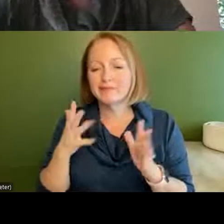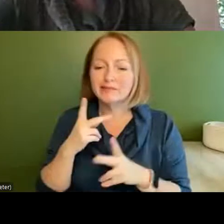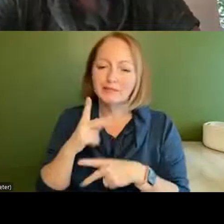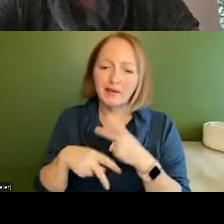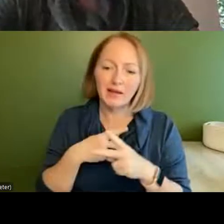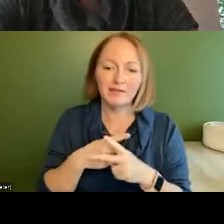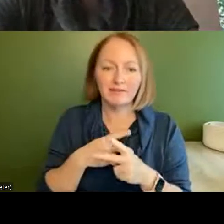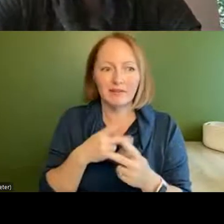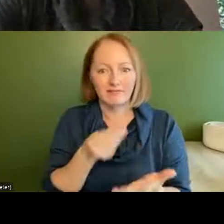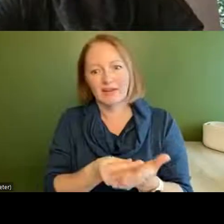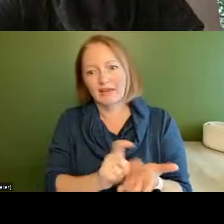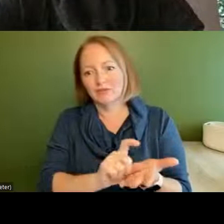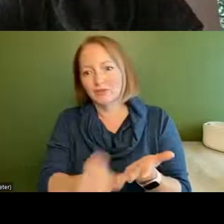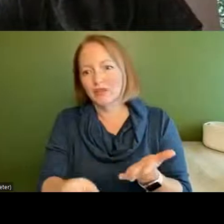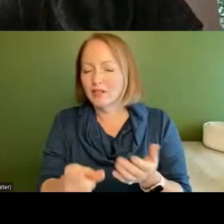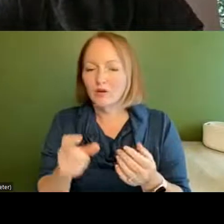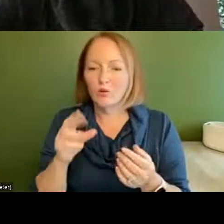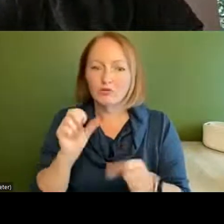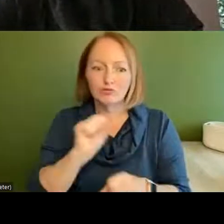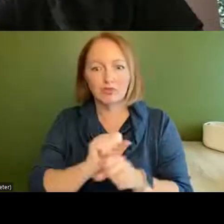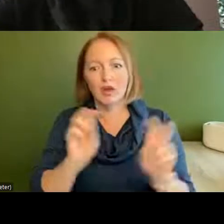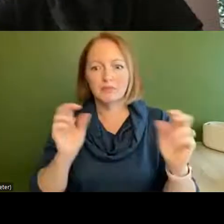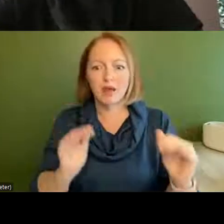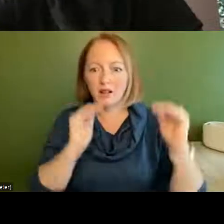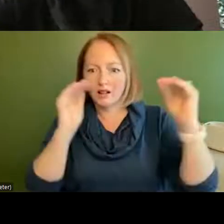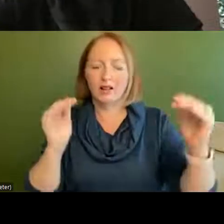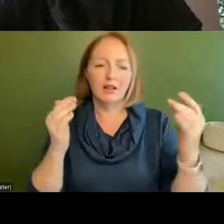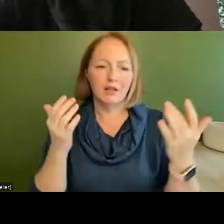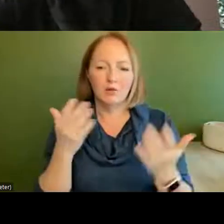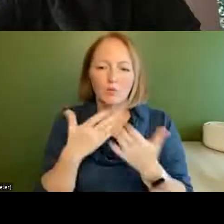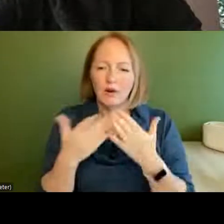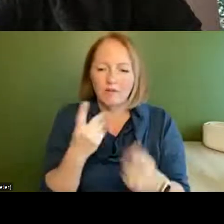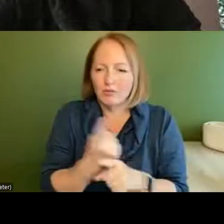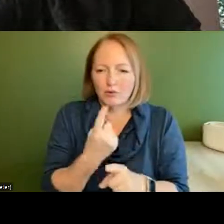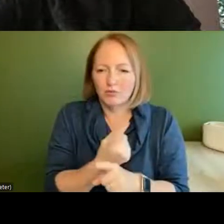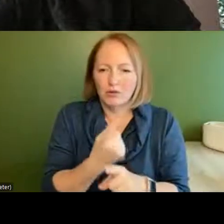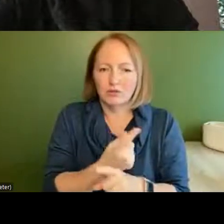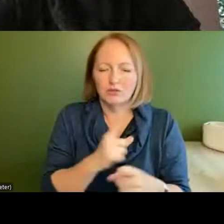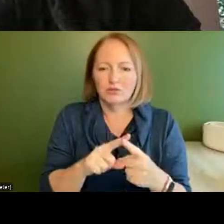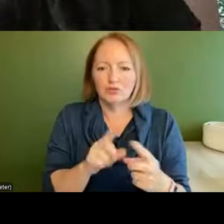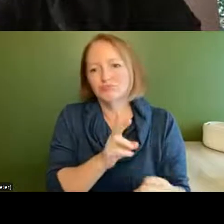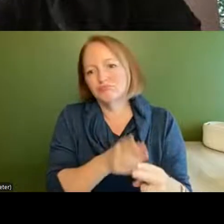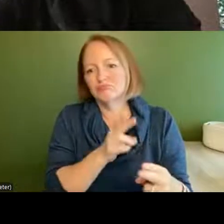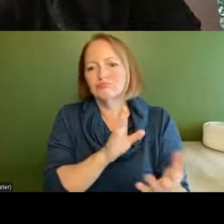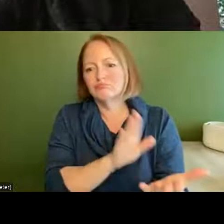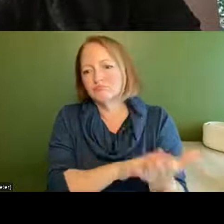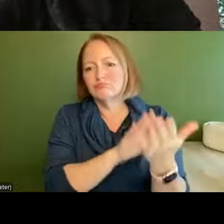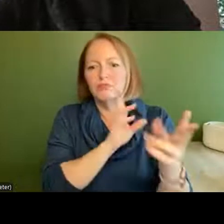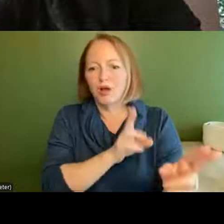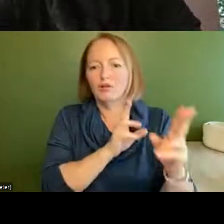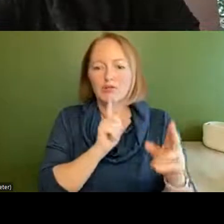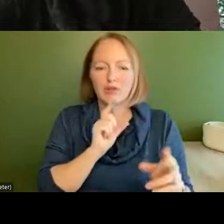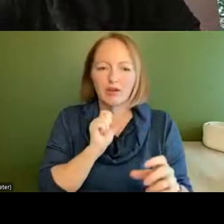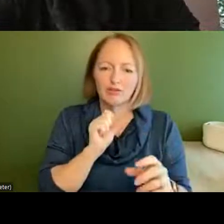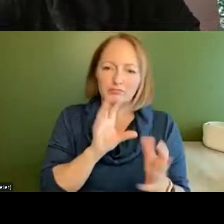financial recognition, job title recognition, whatever it may be that's appropriate to mark that and honor that